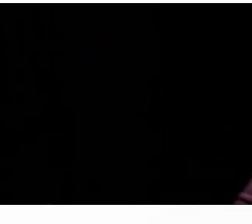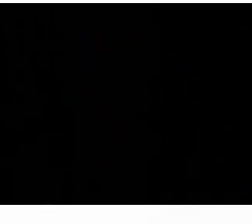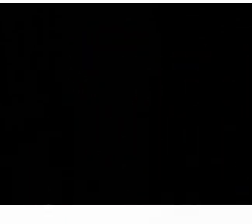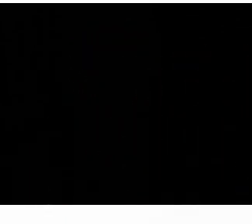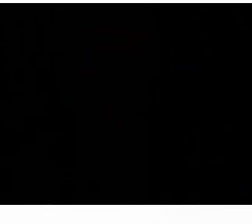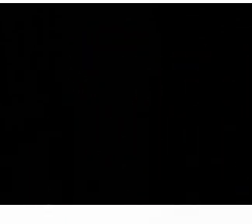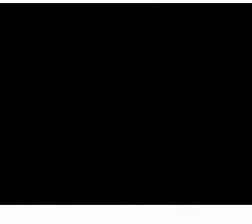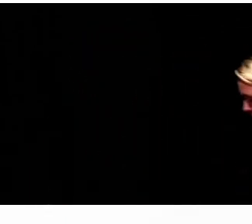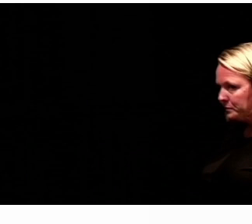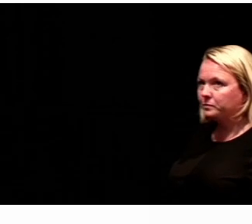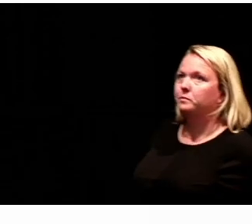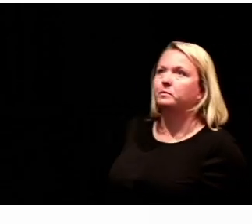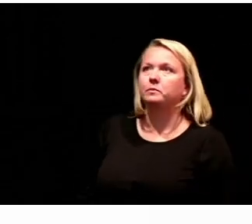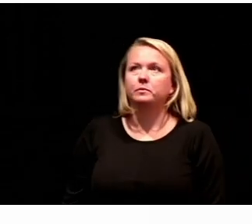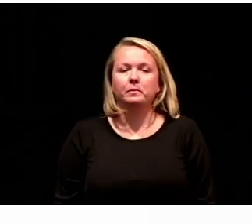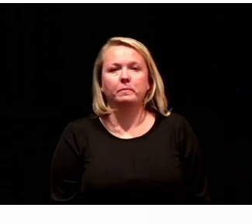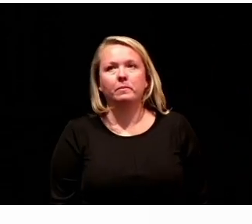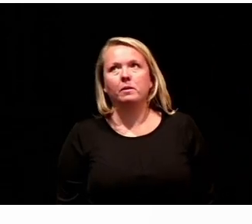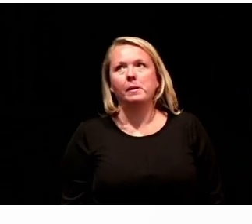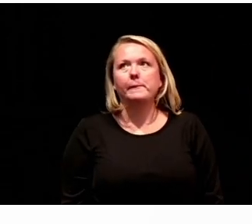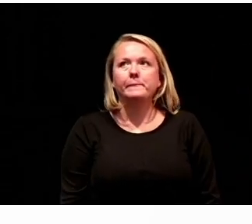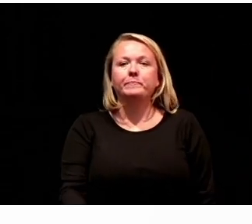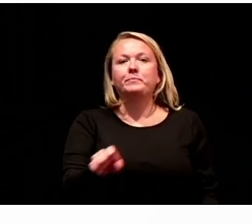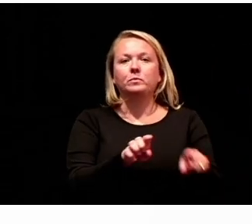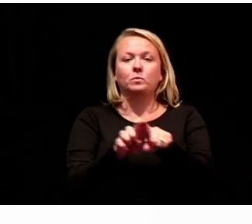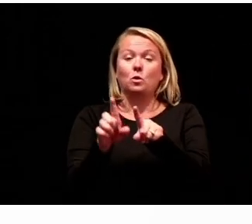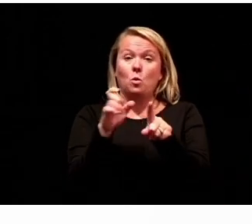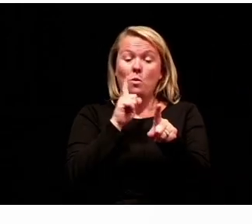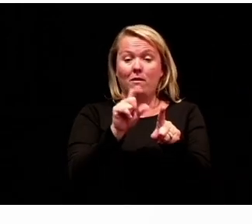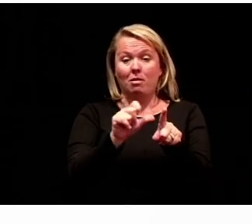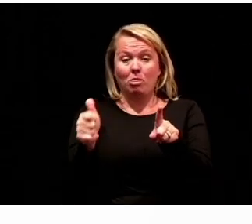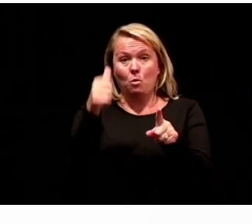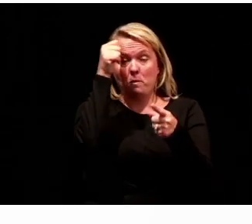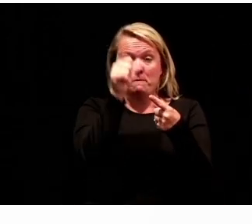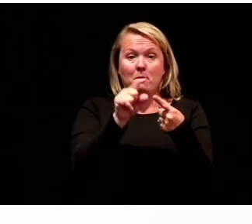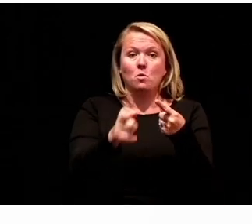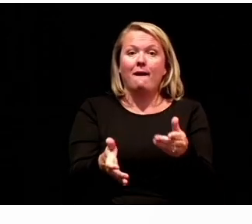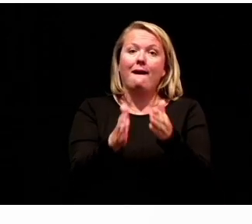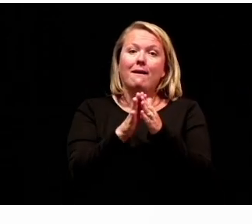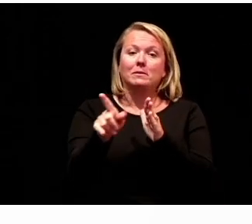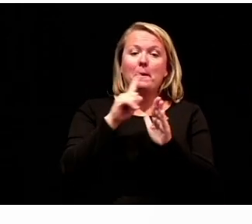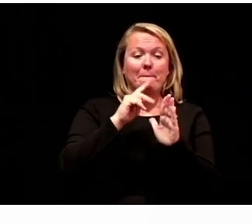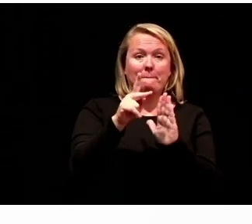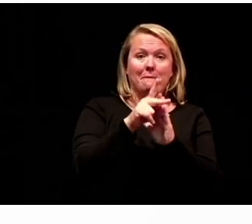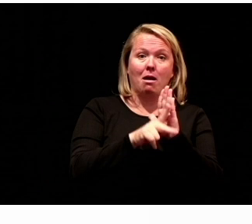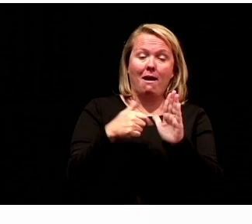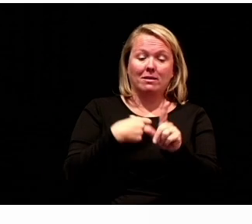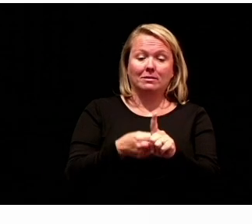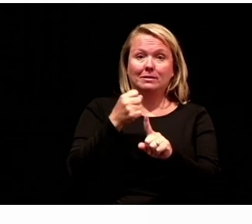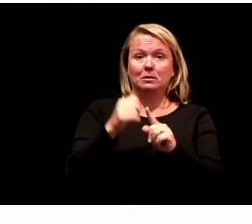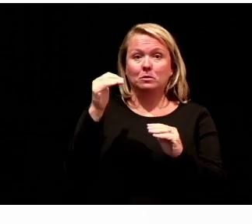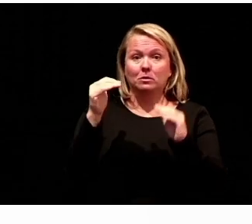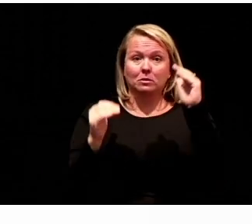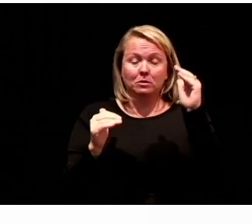resource. Again, the slides in there should have those links for you if you'd like, but Municode as well as AmLegal can give local reference